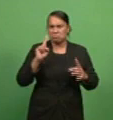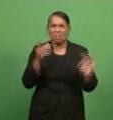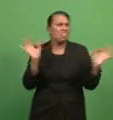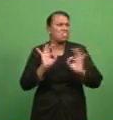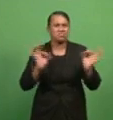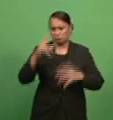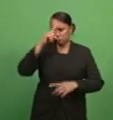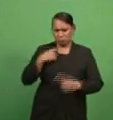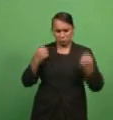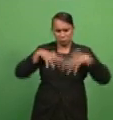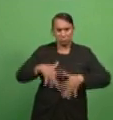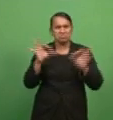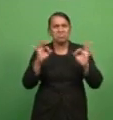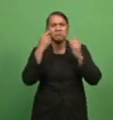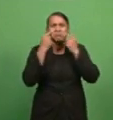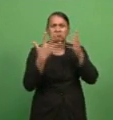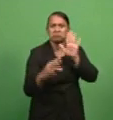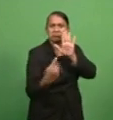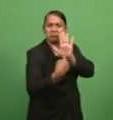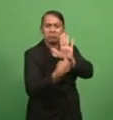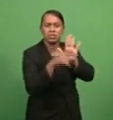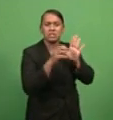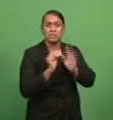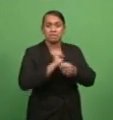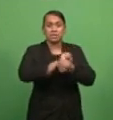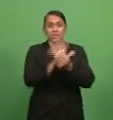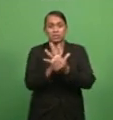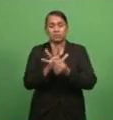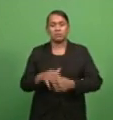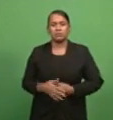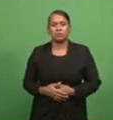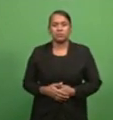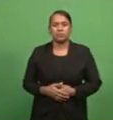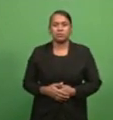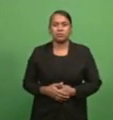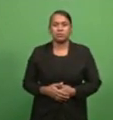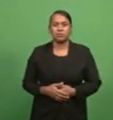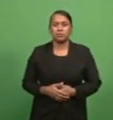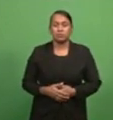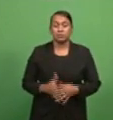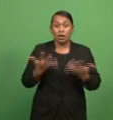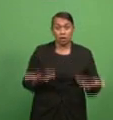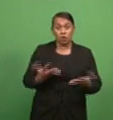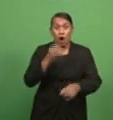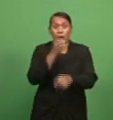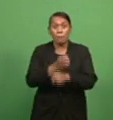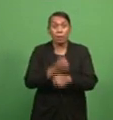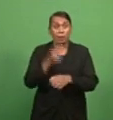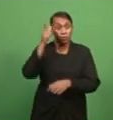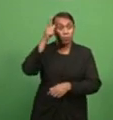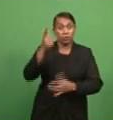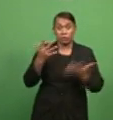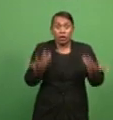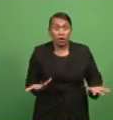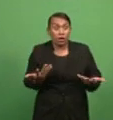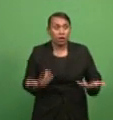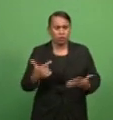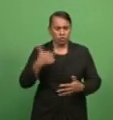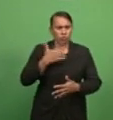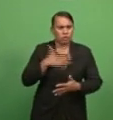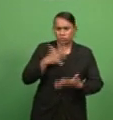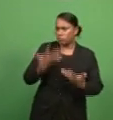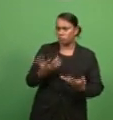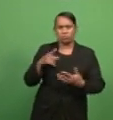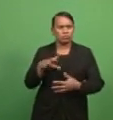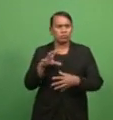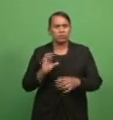to suggest that they have COVID-19. Employers trying to take advantage of the COVID-19 situation have been